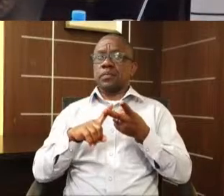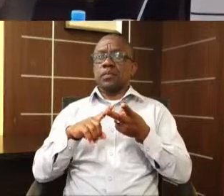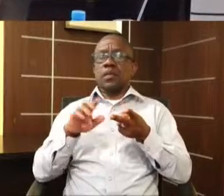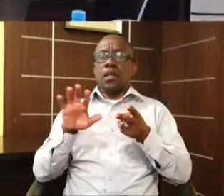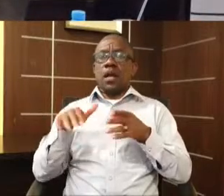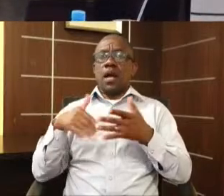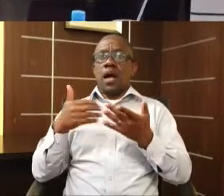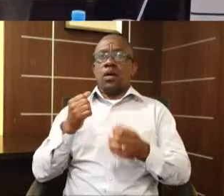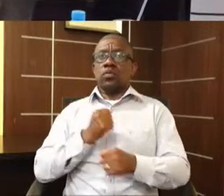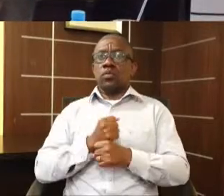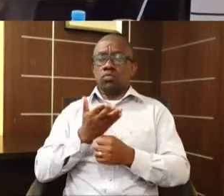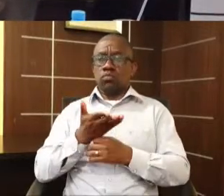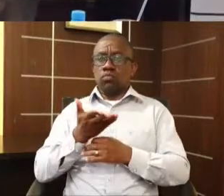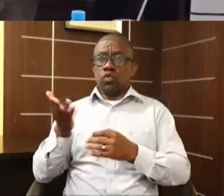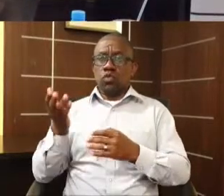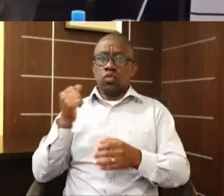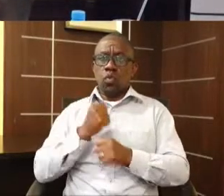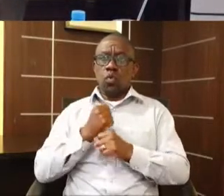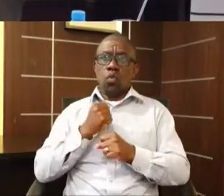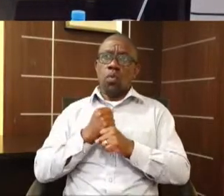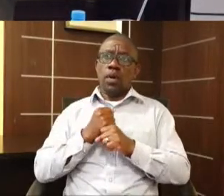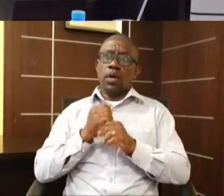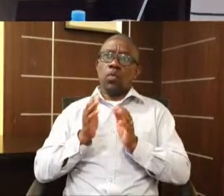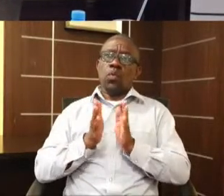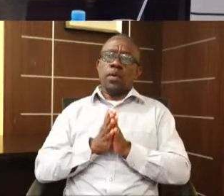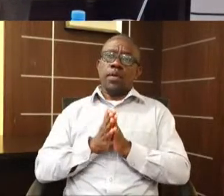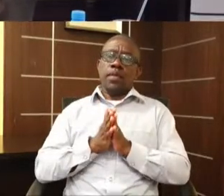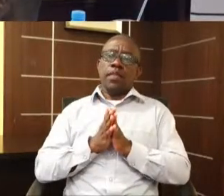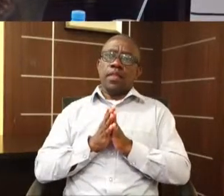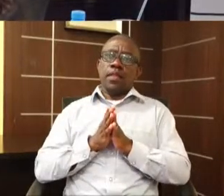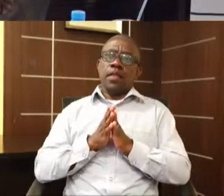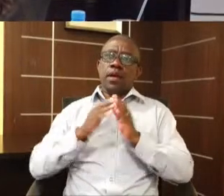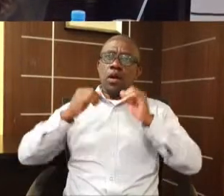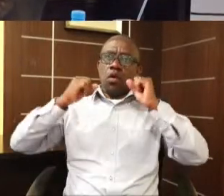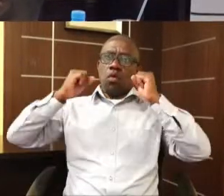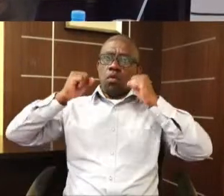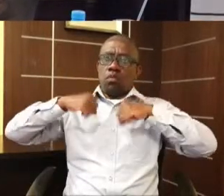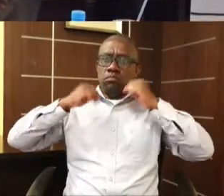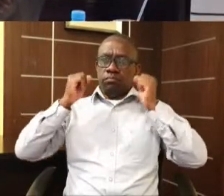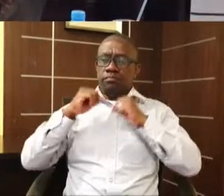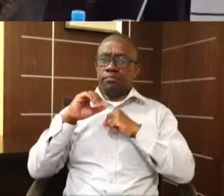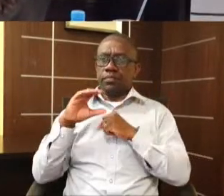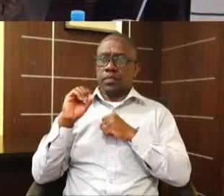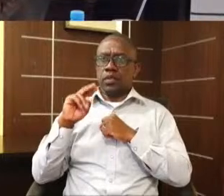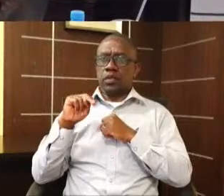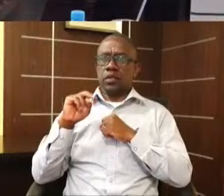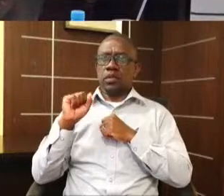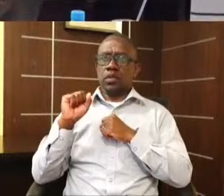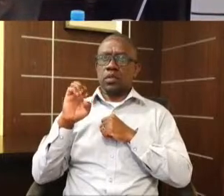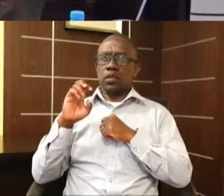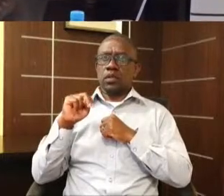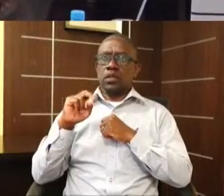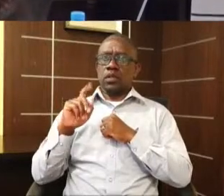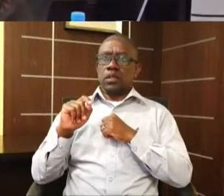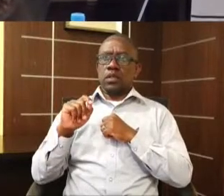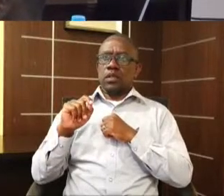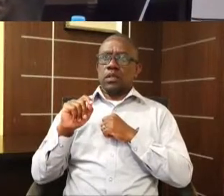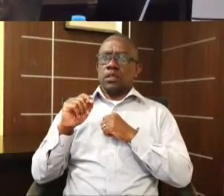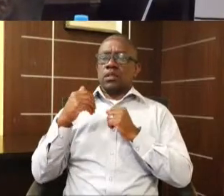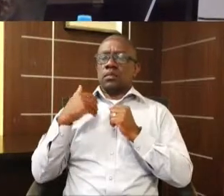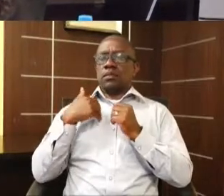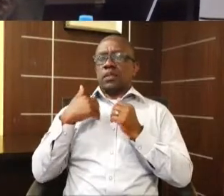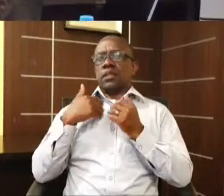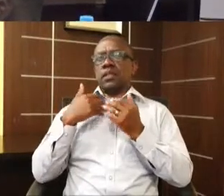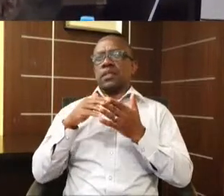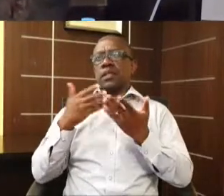do you deal with things such as consent? If I have a minor actually coming in to seek information, how